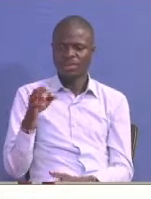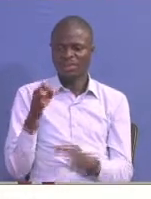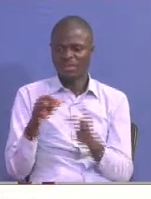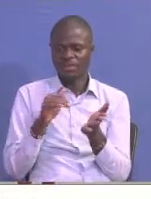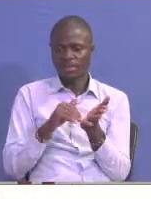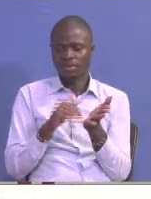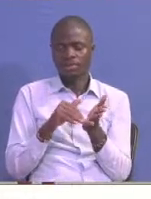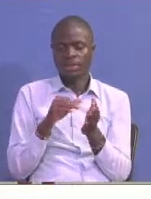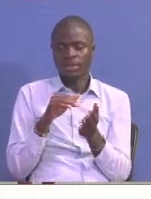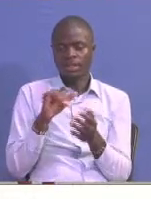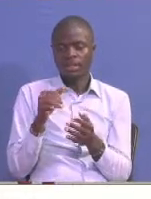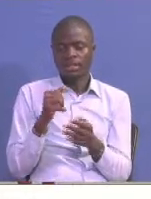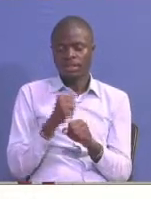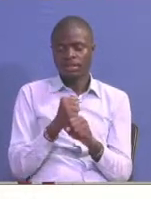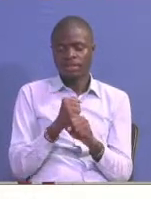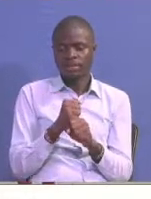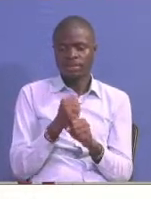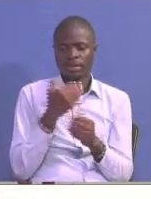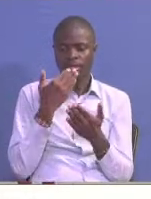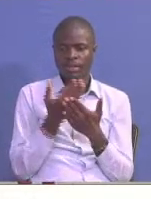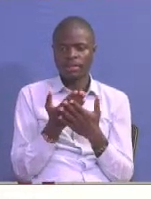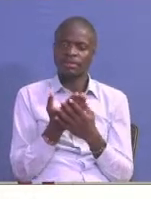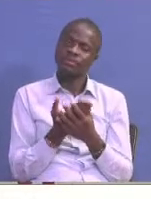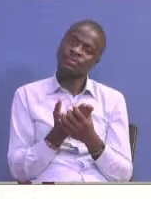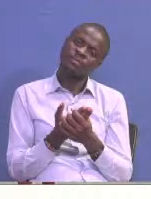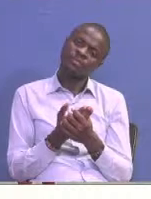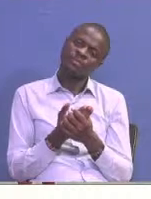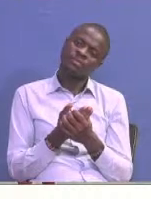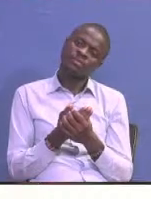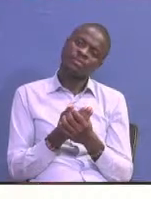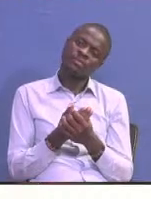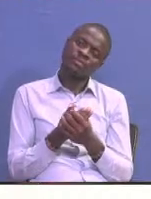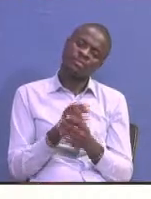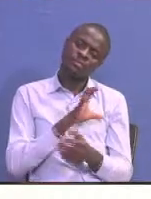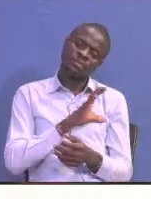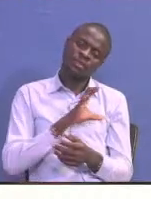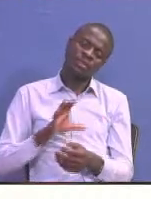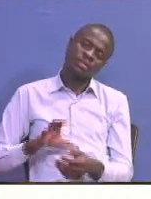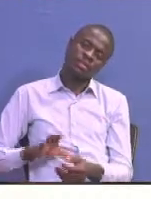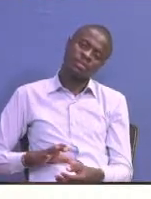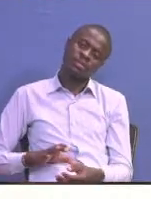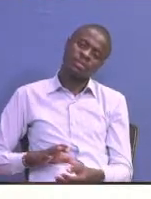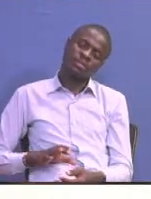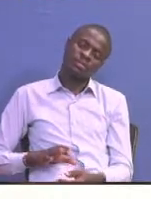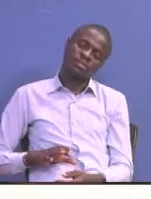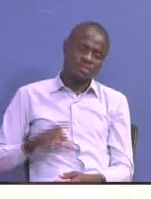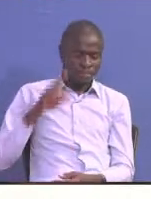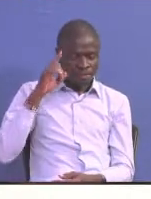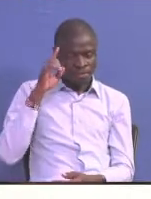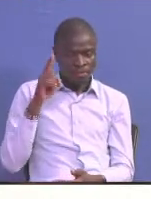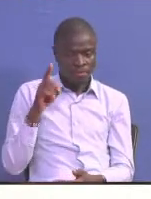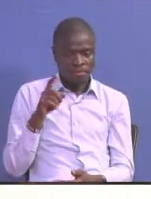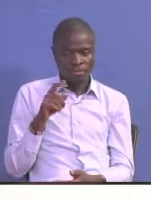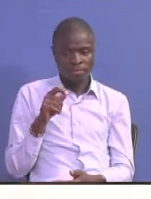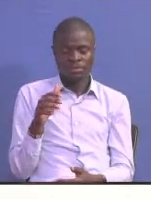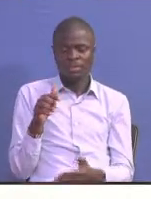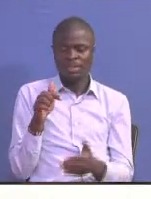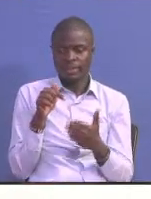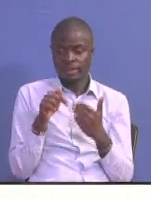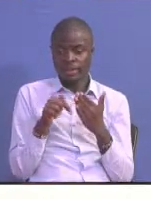make the comment. Thank you, Mr. Chancellor, for the very profound